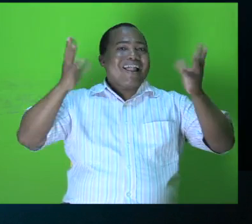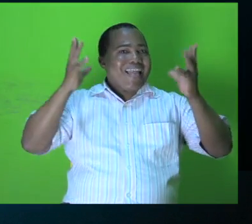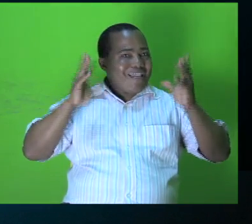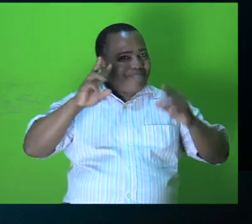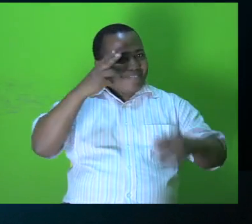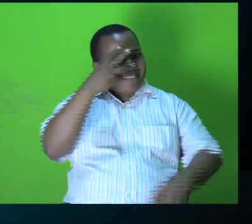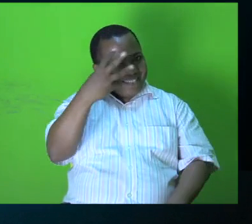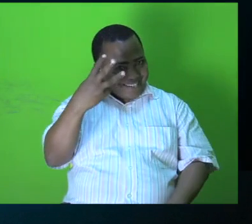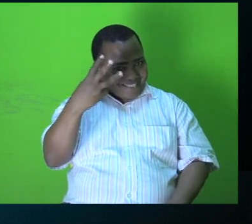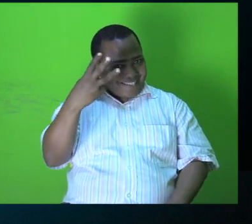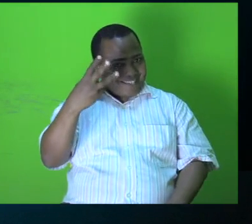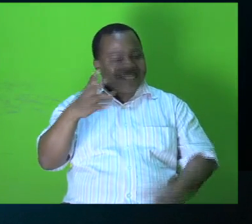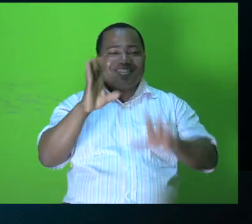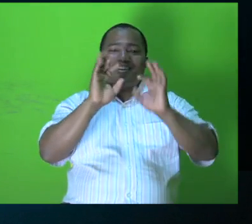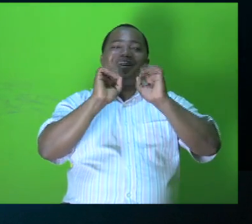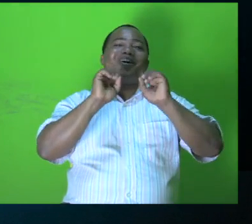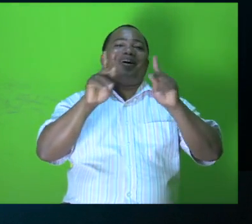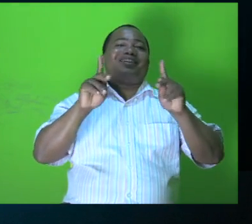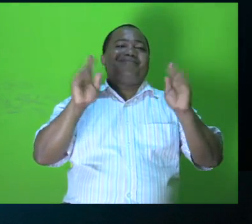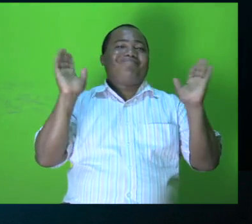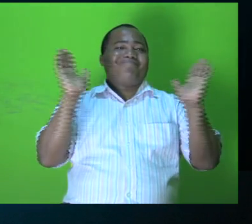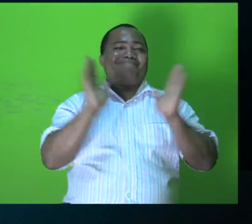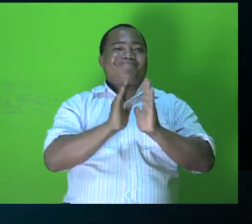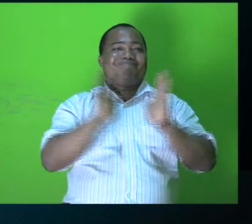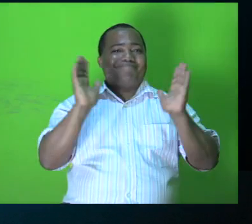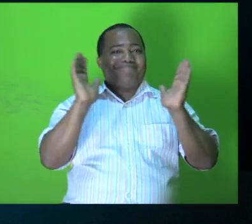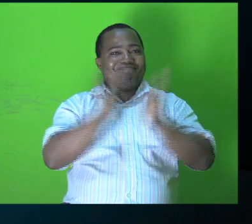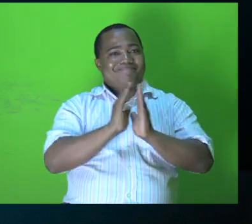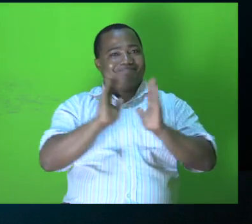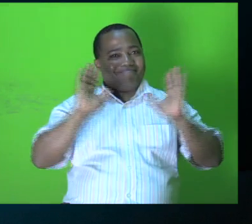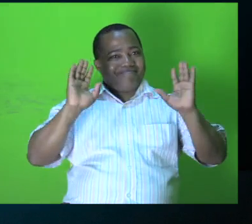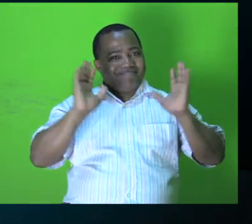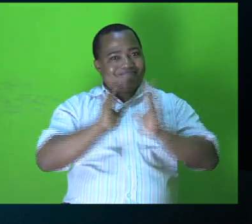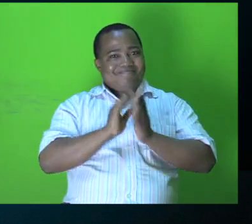Yasir, please? Yes.